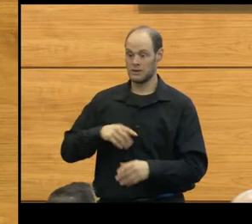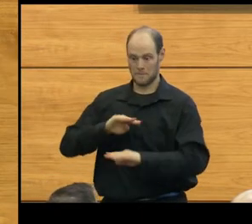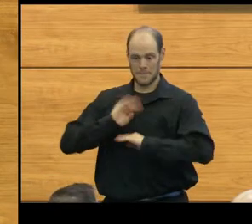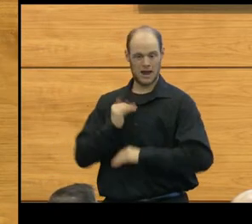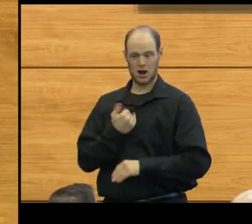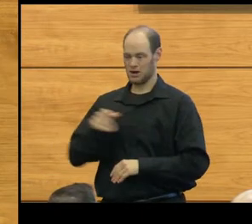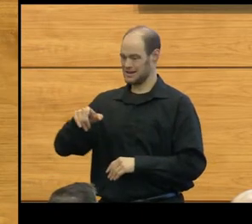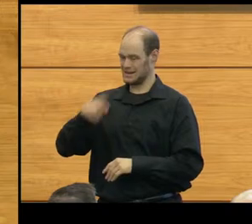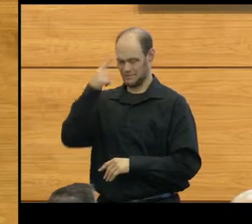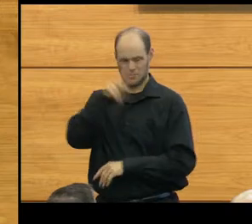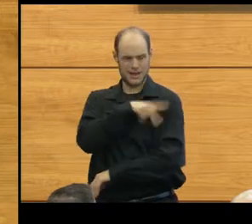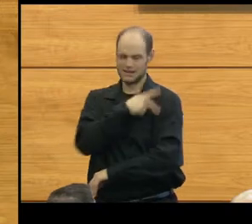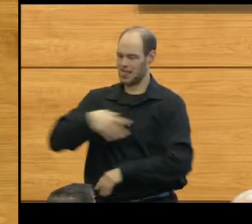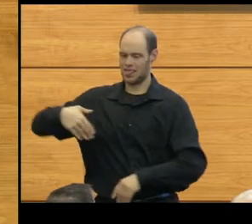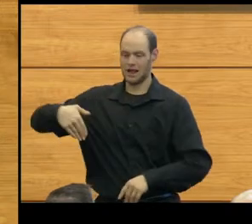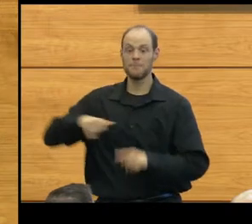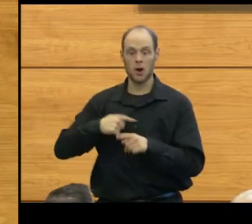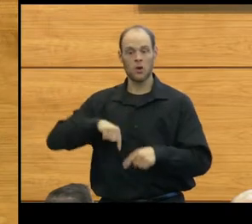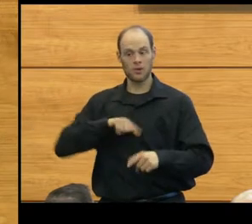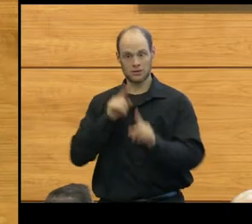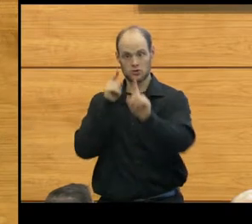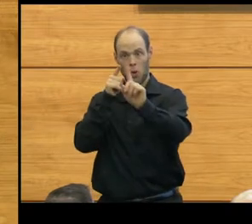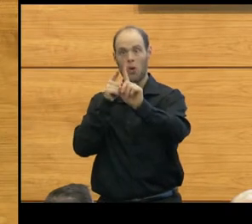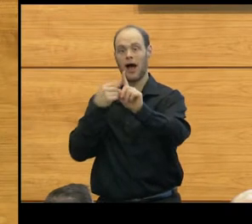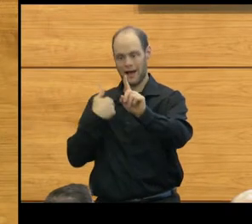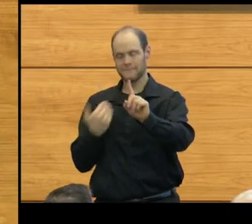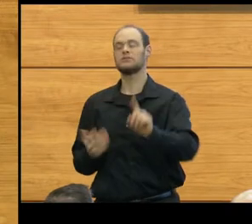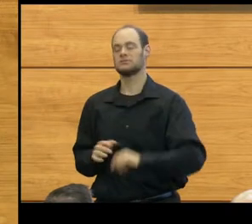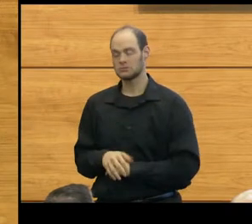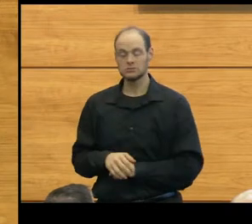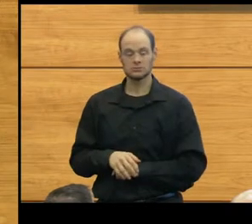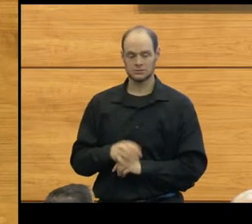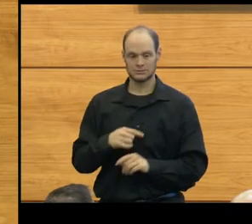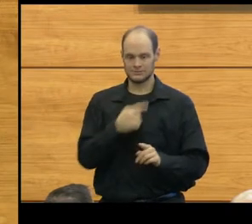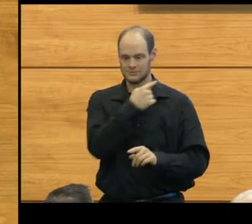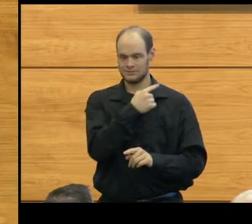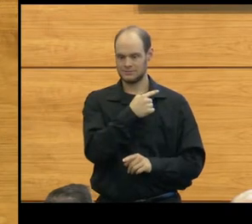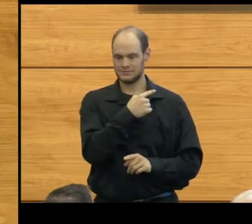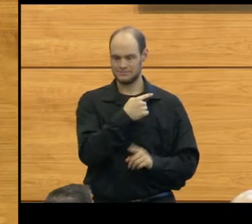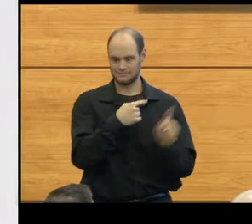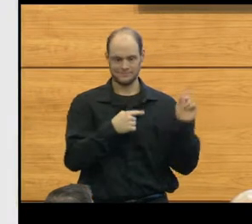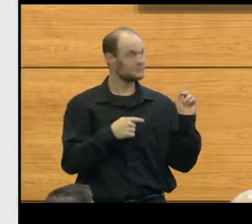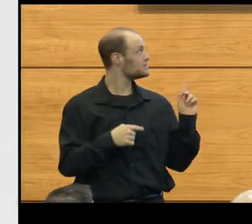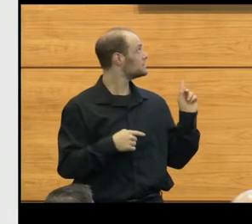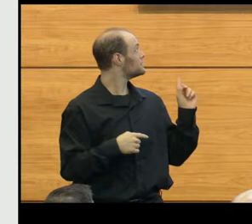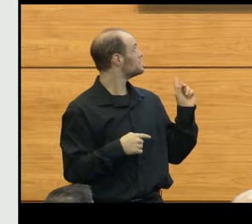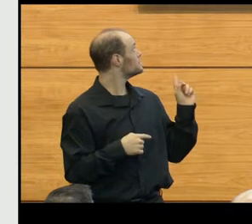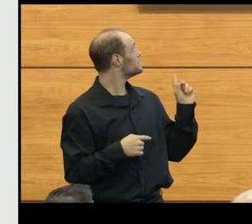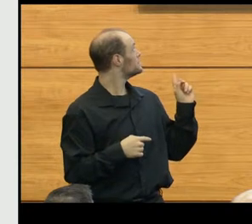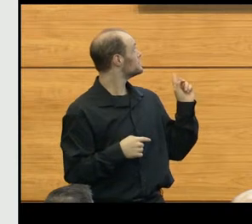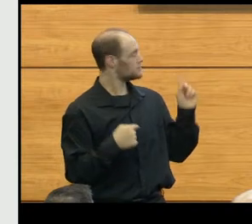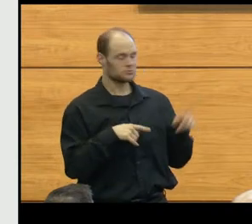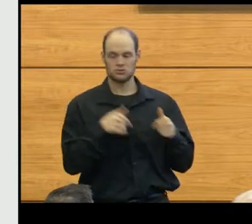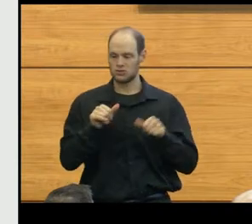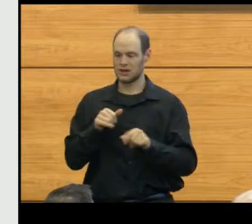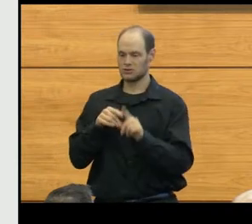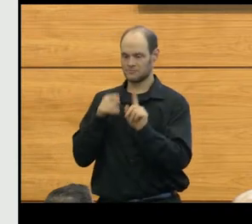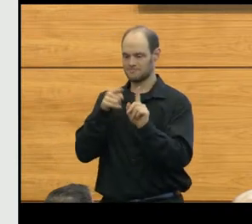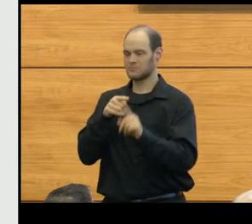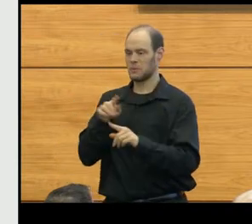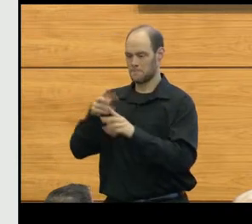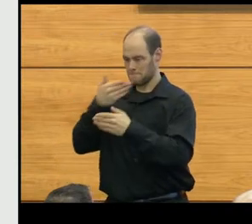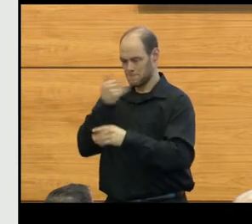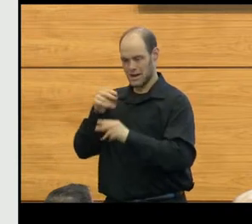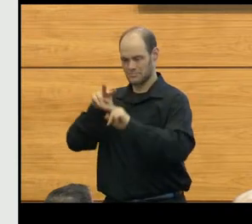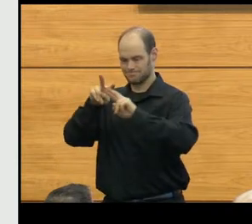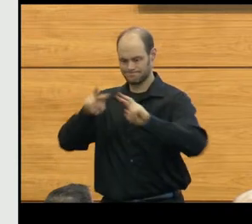patients, but we're trying to. And I also point to MyOncoSeq, which is one of the ways in which we're trying to get better